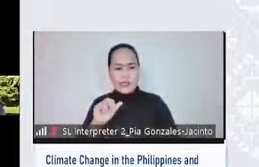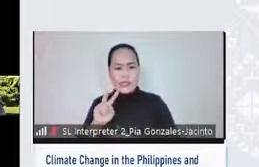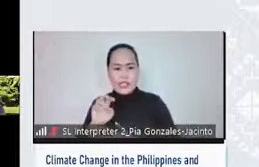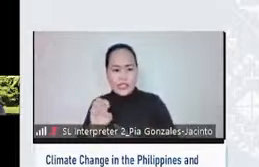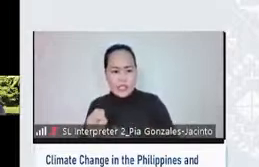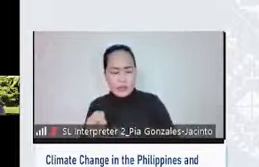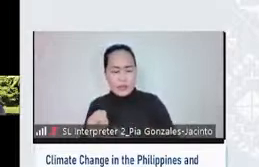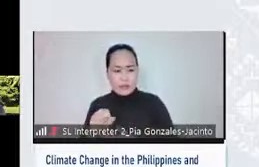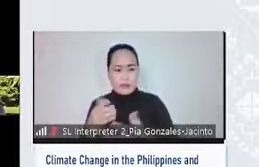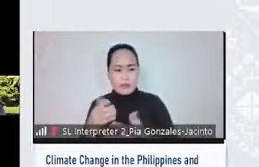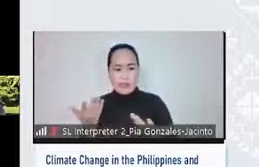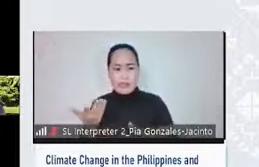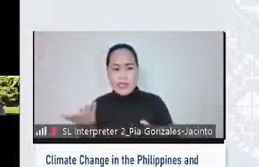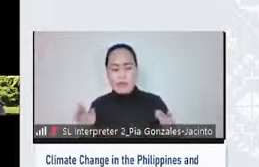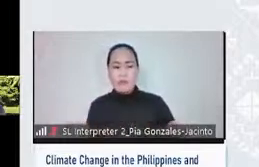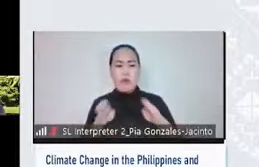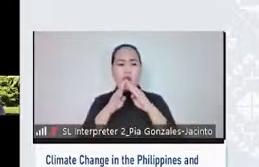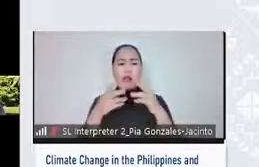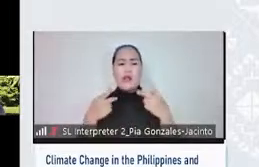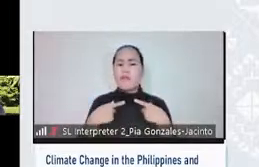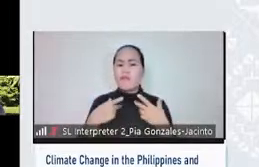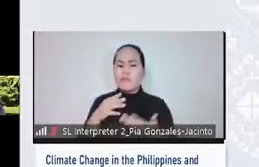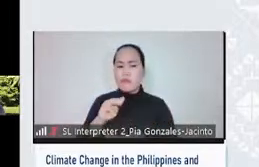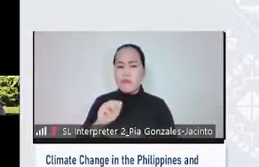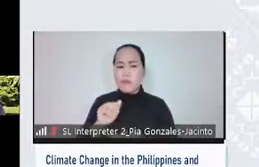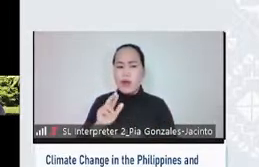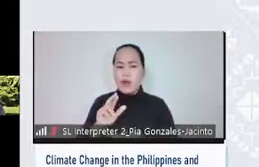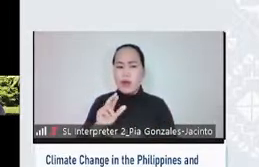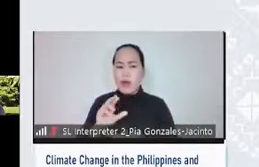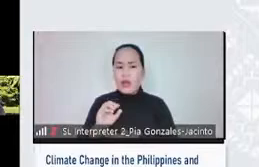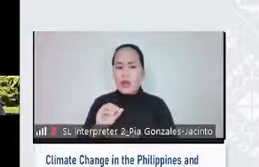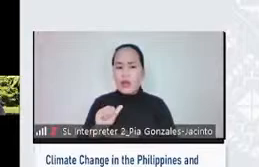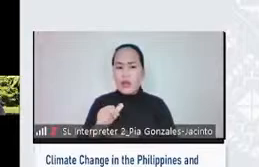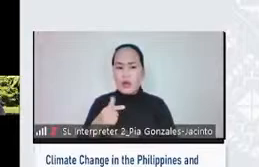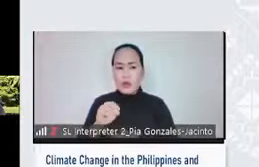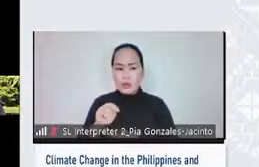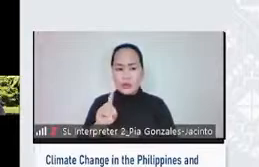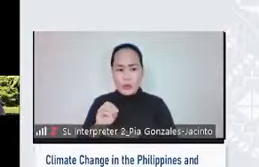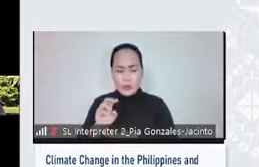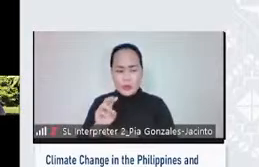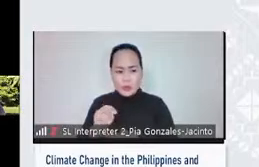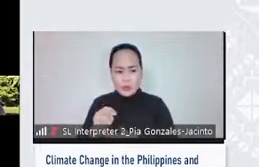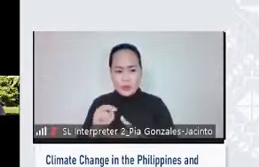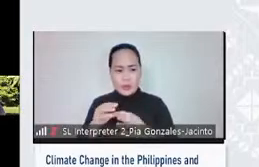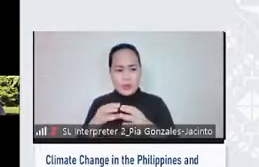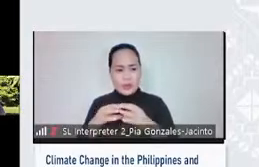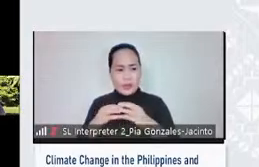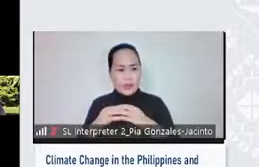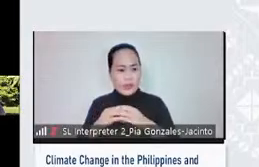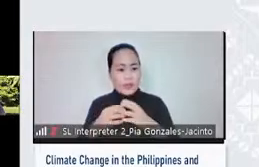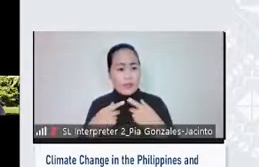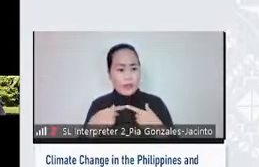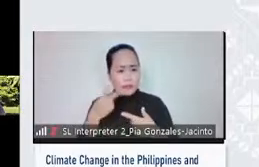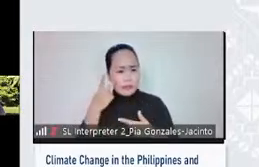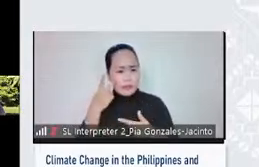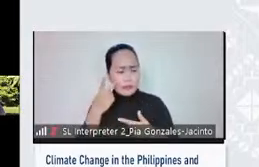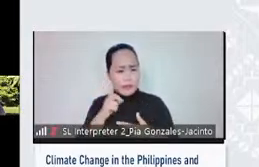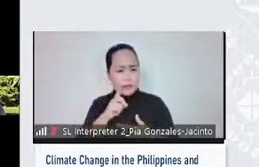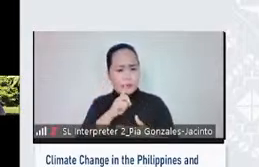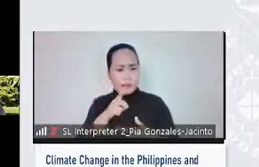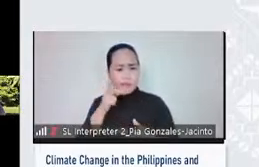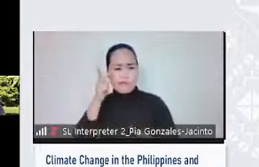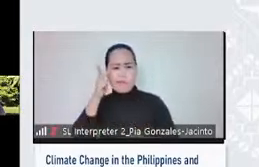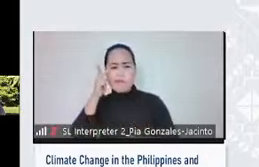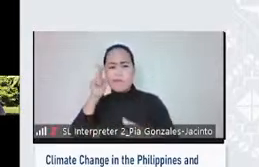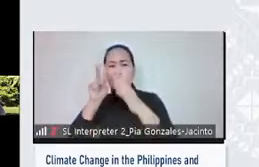the same shoreline as Maragondon Cave and at about the same depth. So we in fact envisioned as a kind of a valley